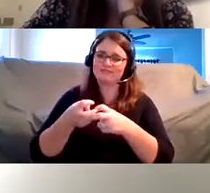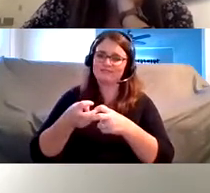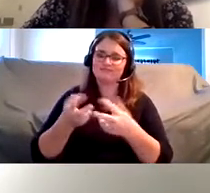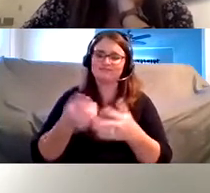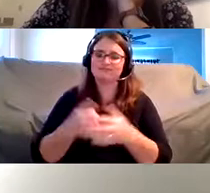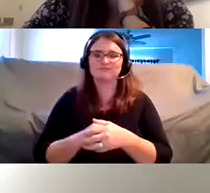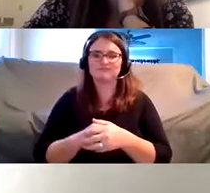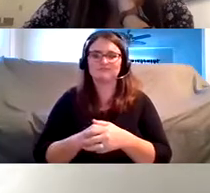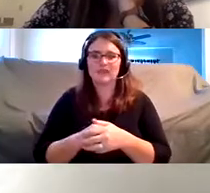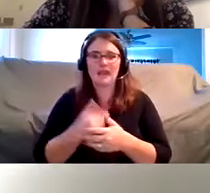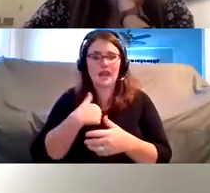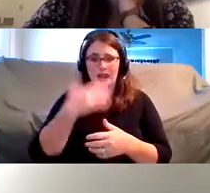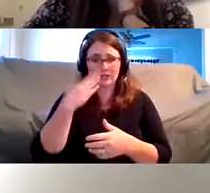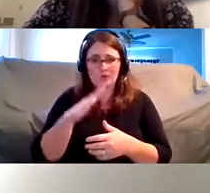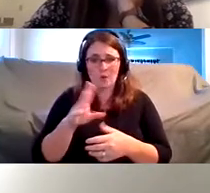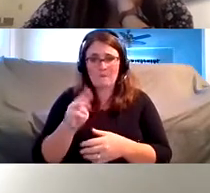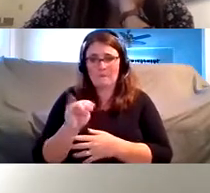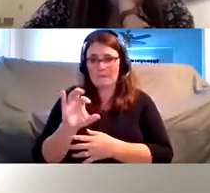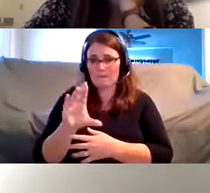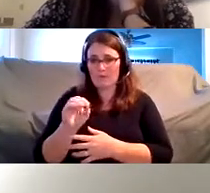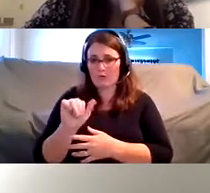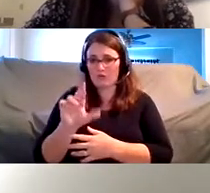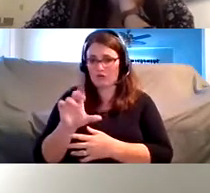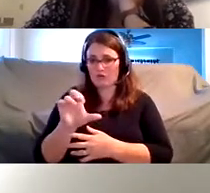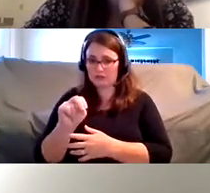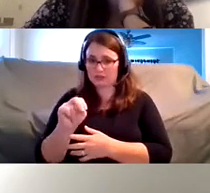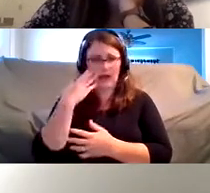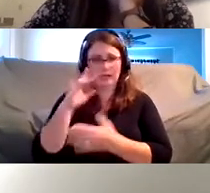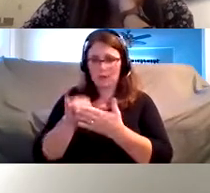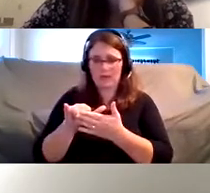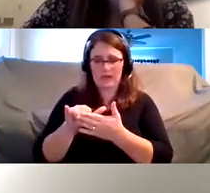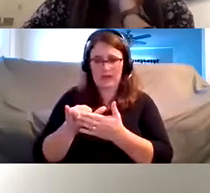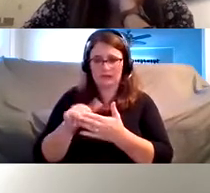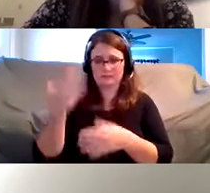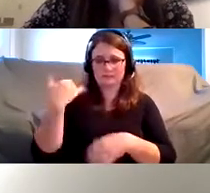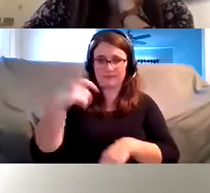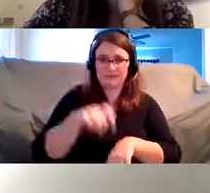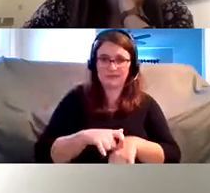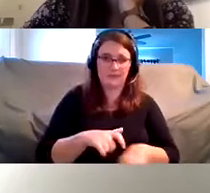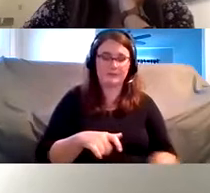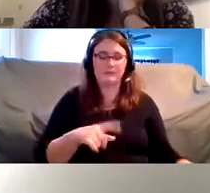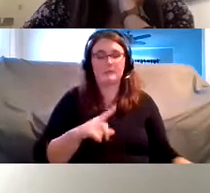know what was microaggression at that time, but I learned in the hardest way.